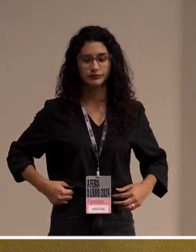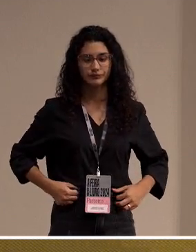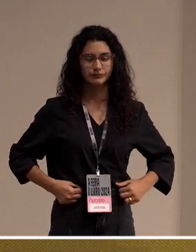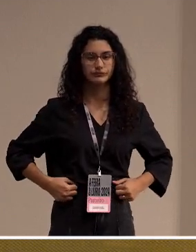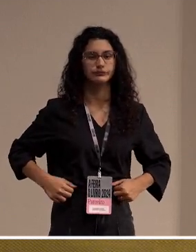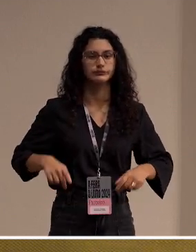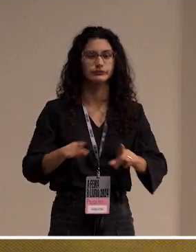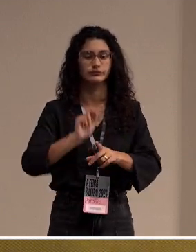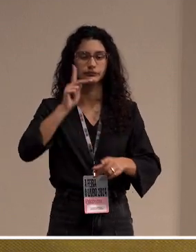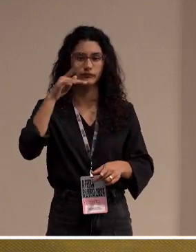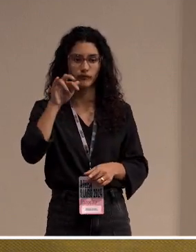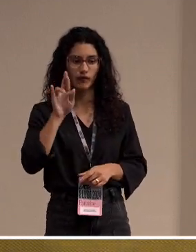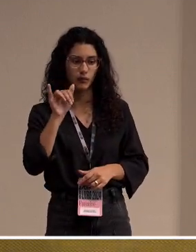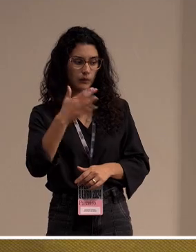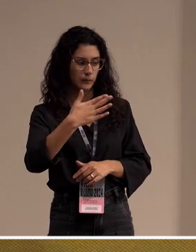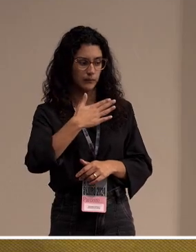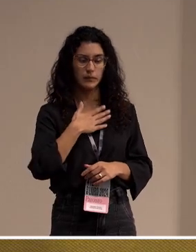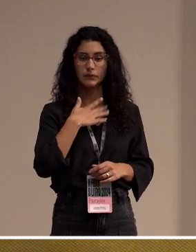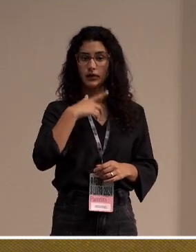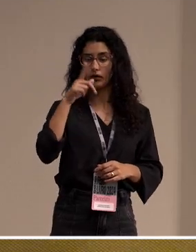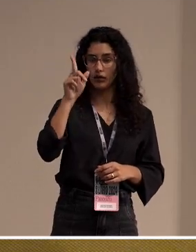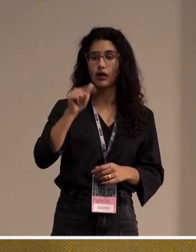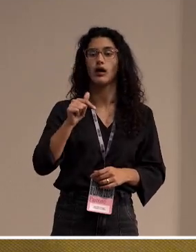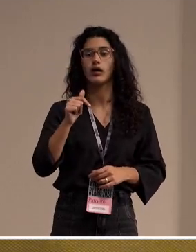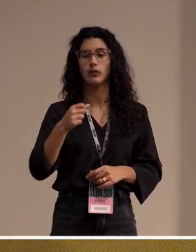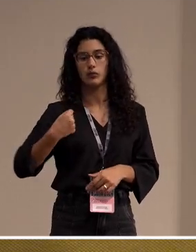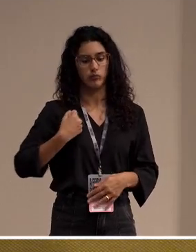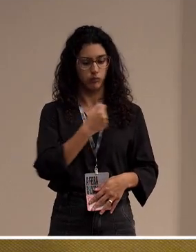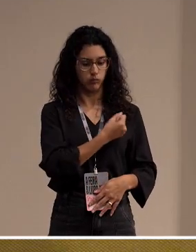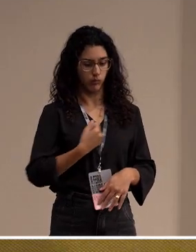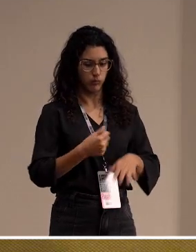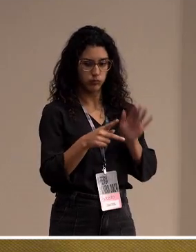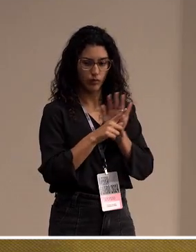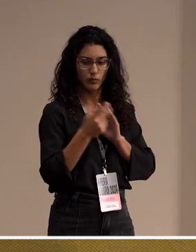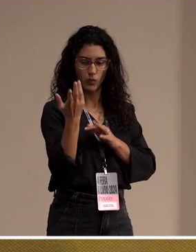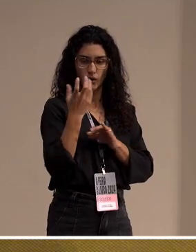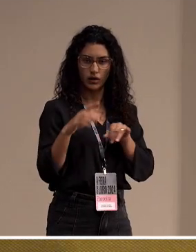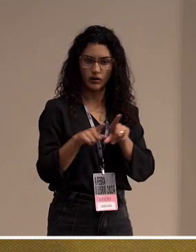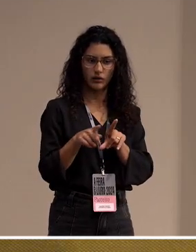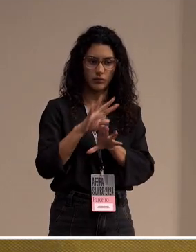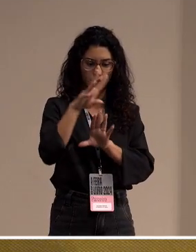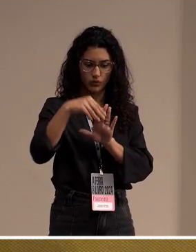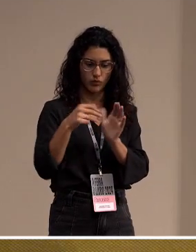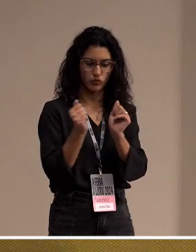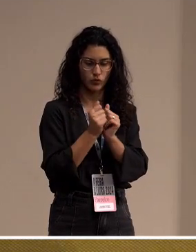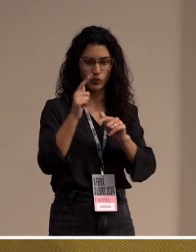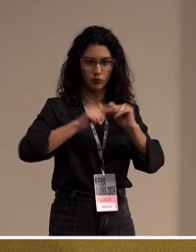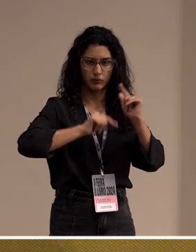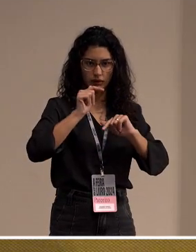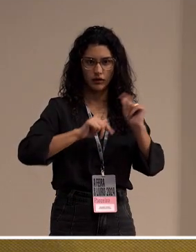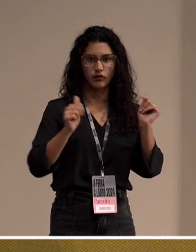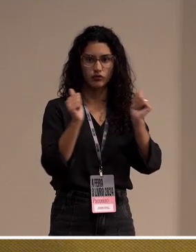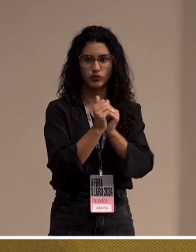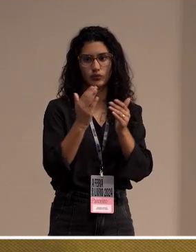superhero, and others were as well. And I wanted to include that element in the novel.